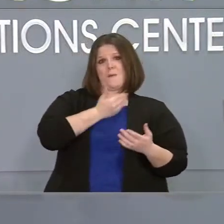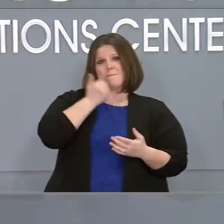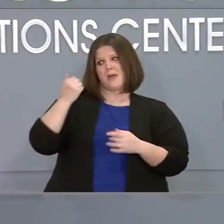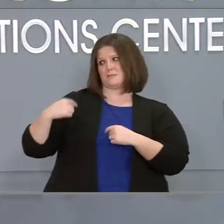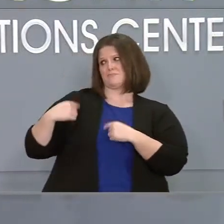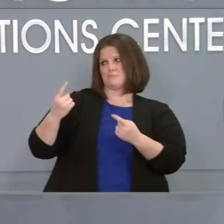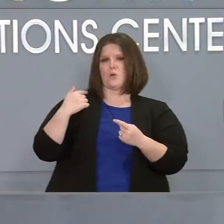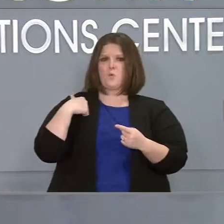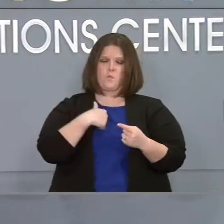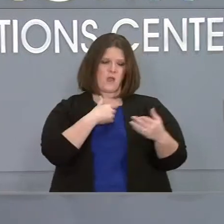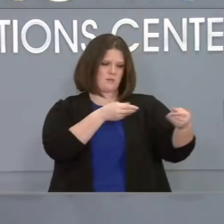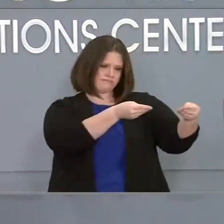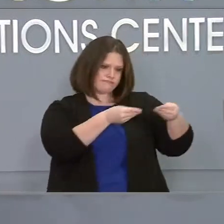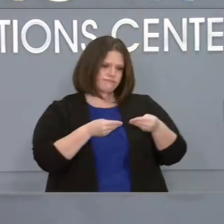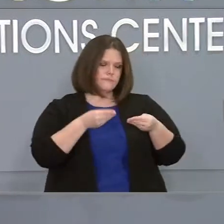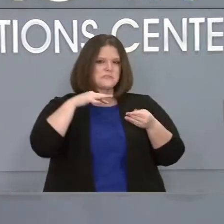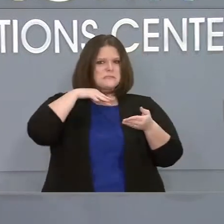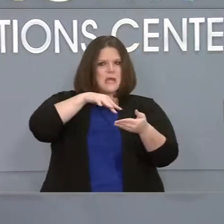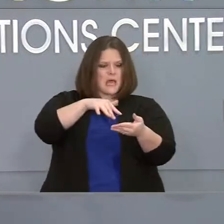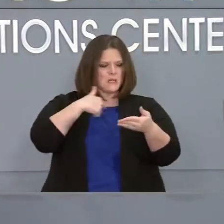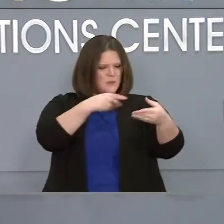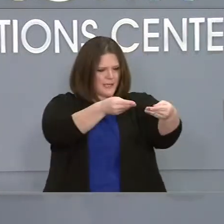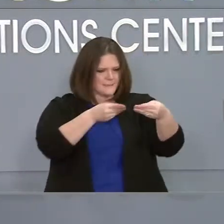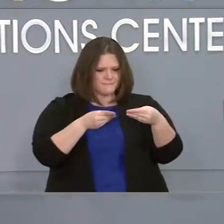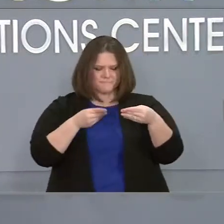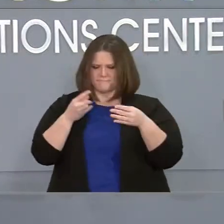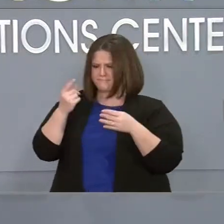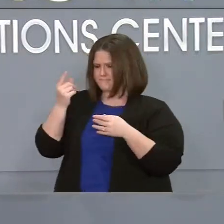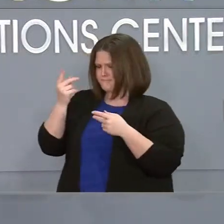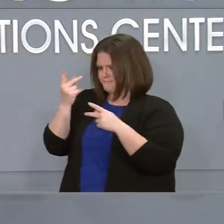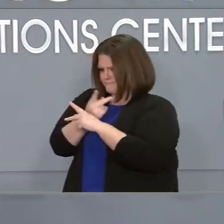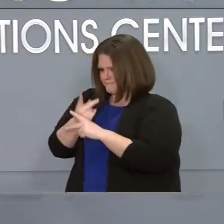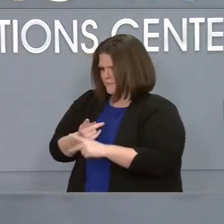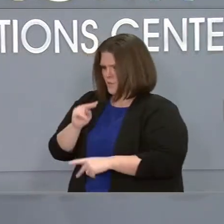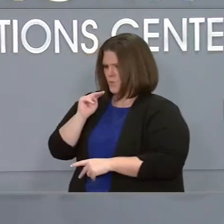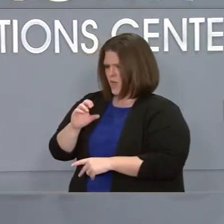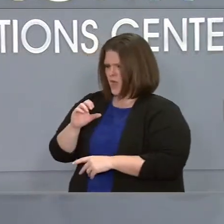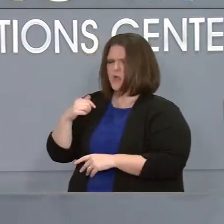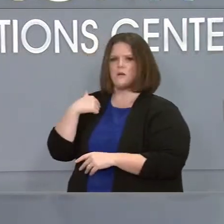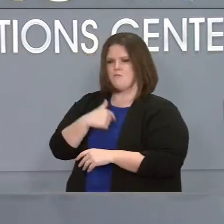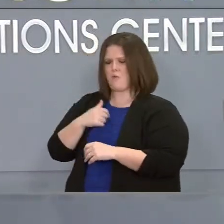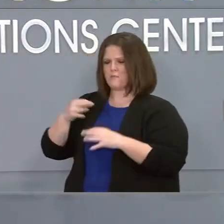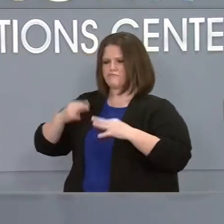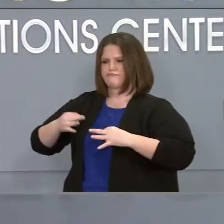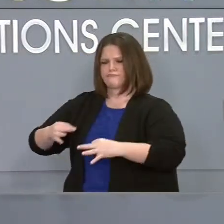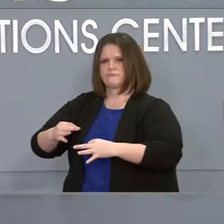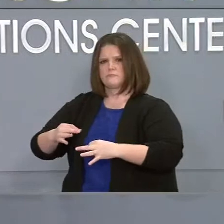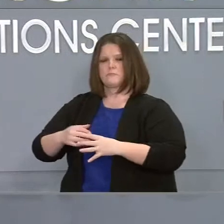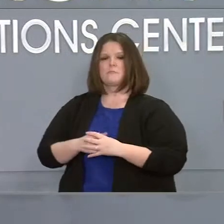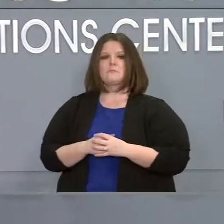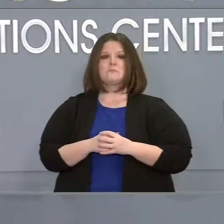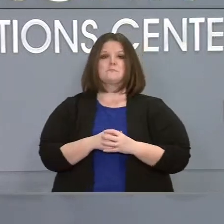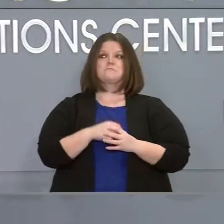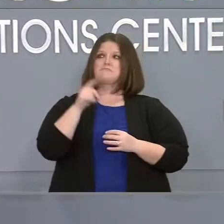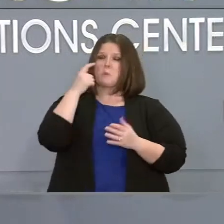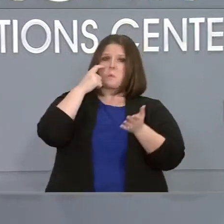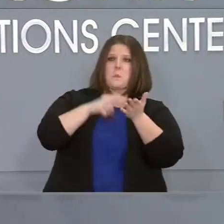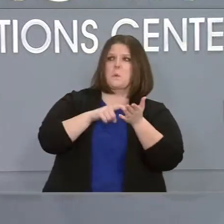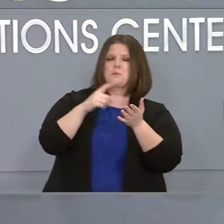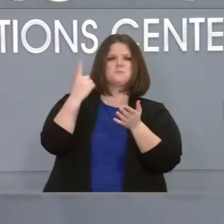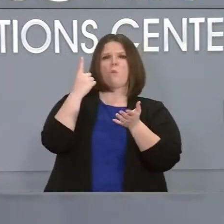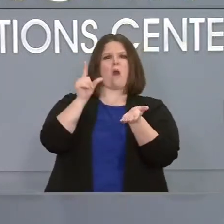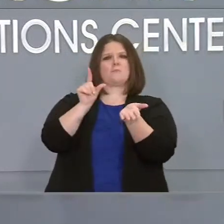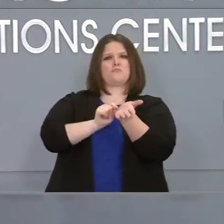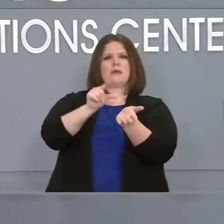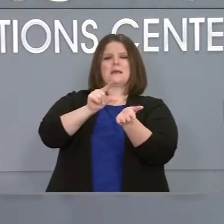I mean, a study came out a few months ago showing North Carolina among the lowest states in COVID deaths